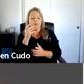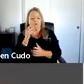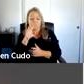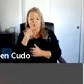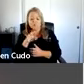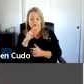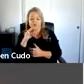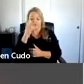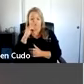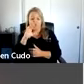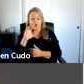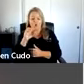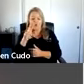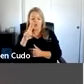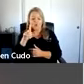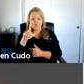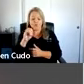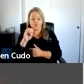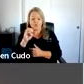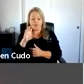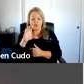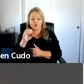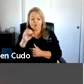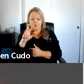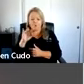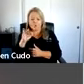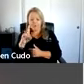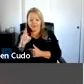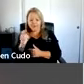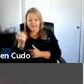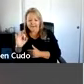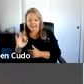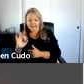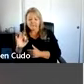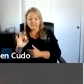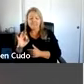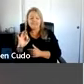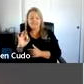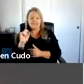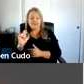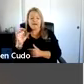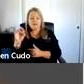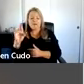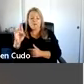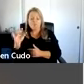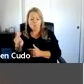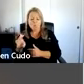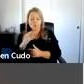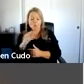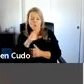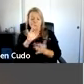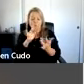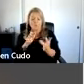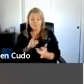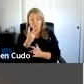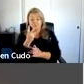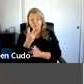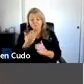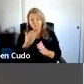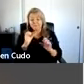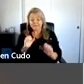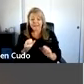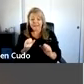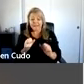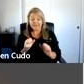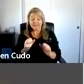the cooleycovid19.org website. Just as a note that there are two ways to get to this website. So